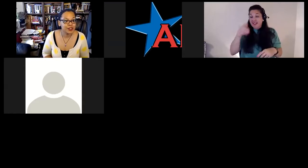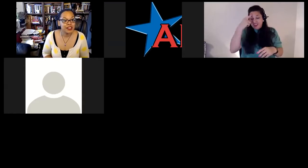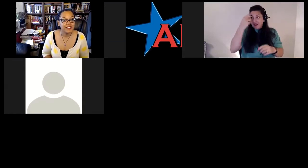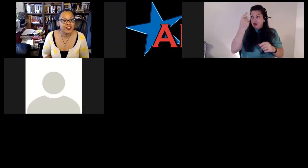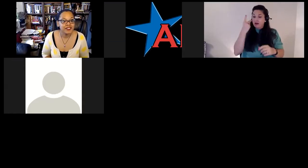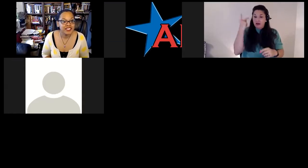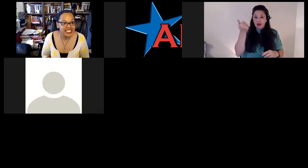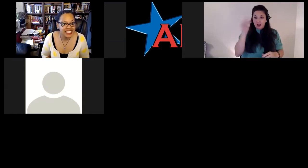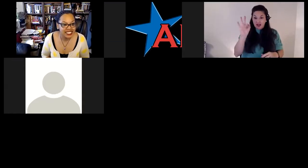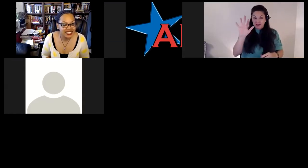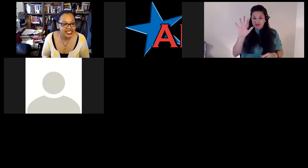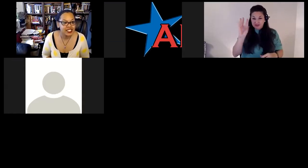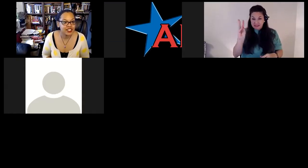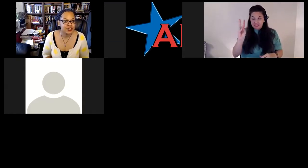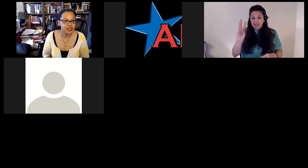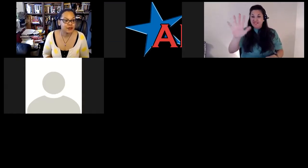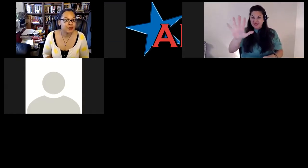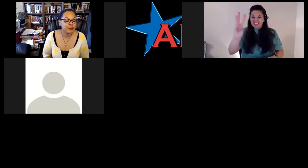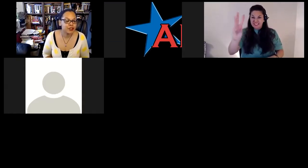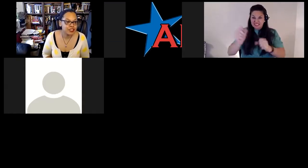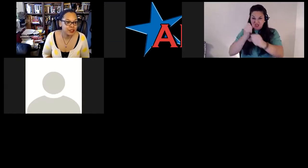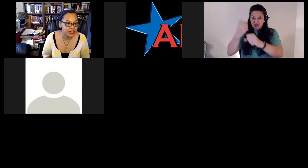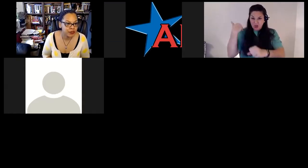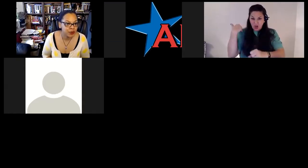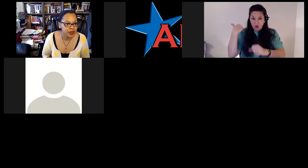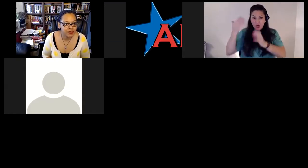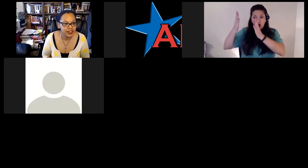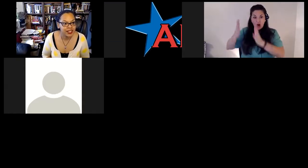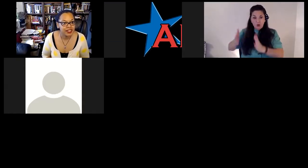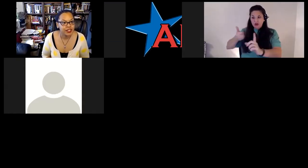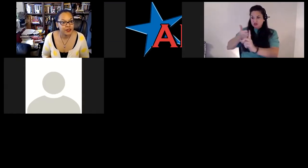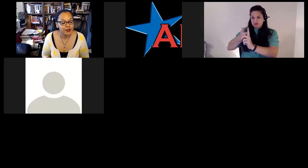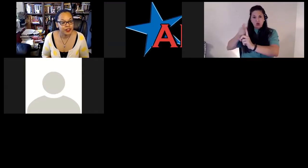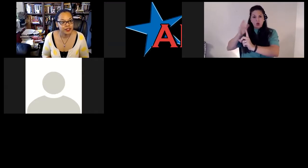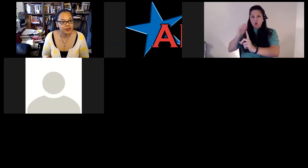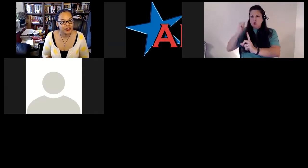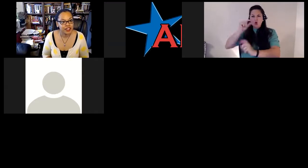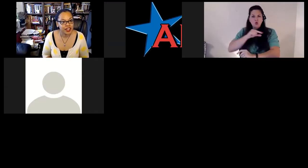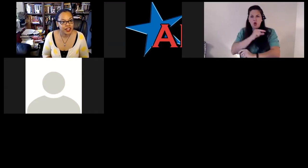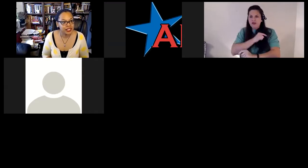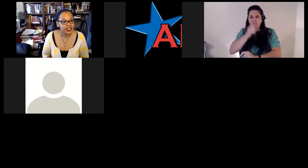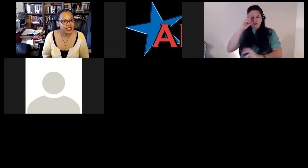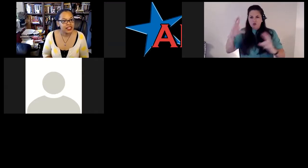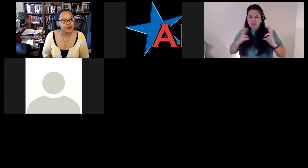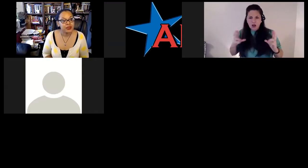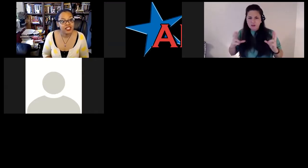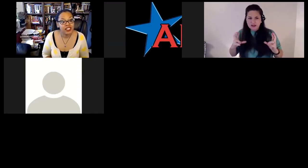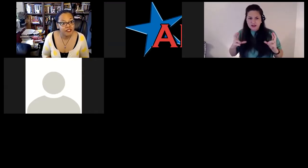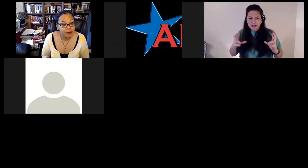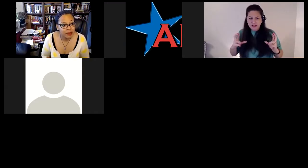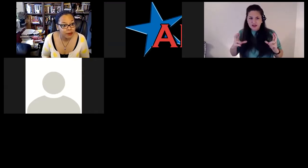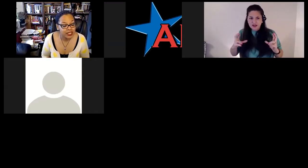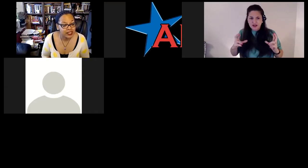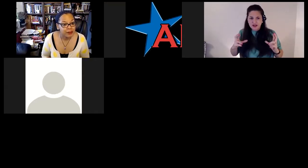1964, 56 years ago. If it was a person, it wouldn't even qualify for retirement. It is within